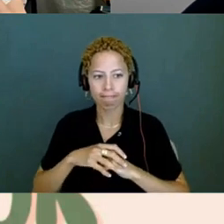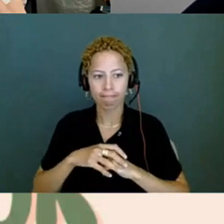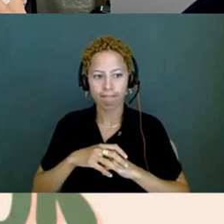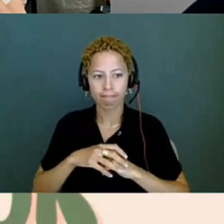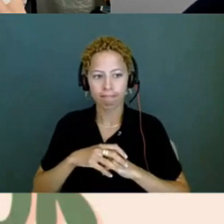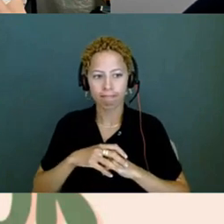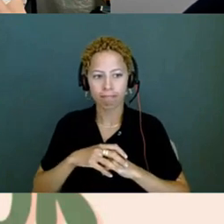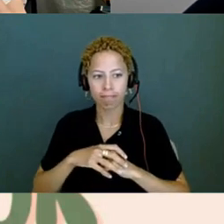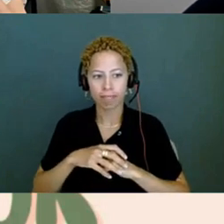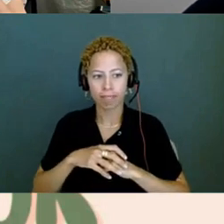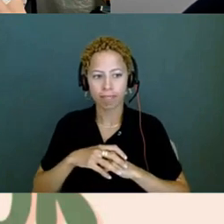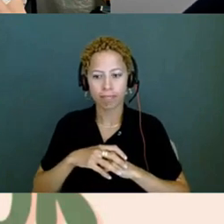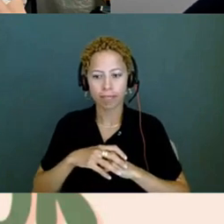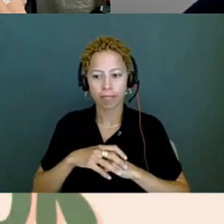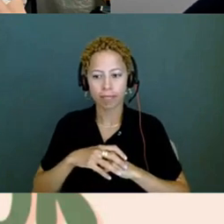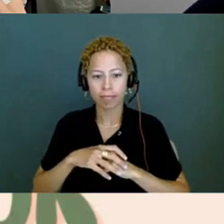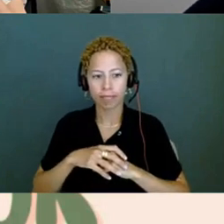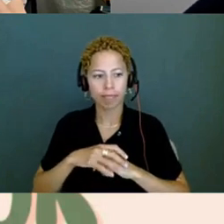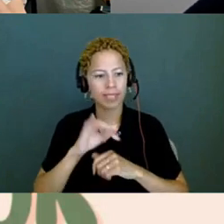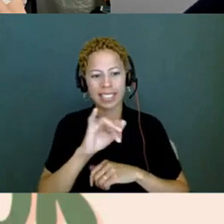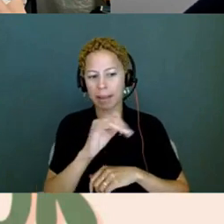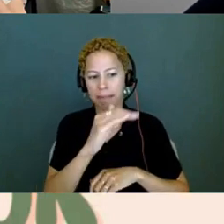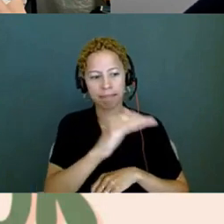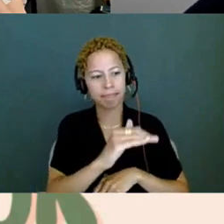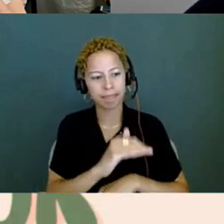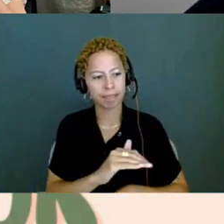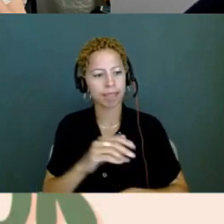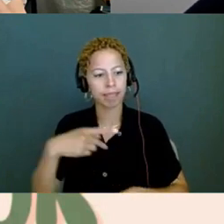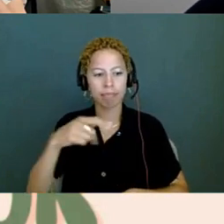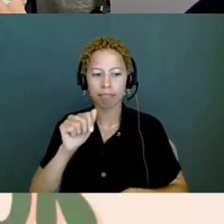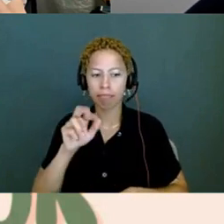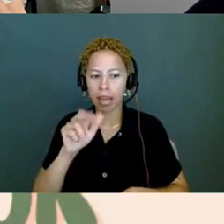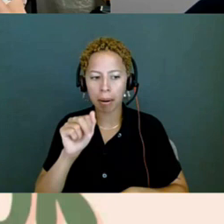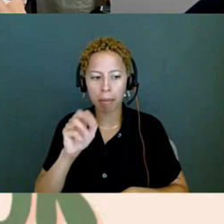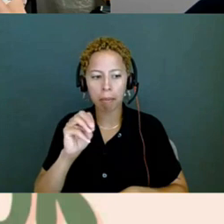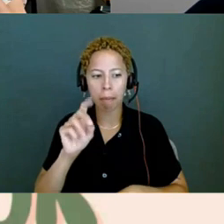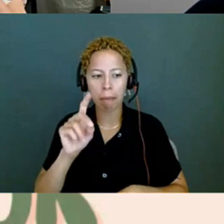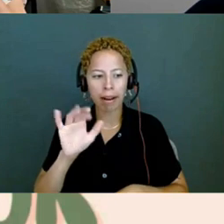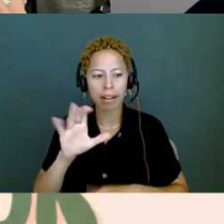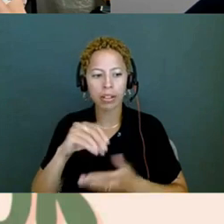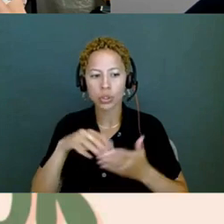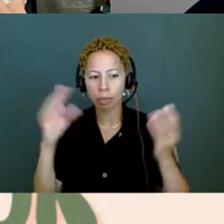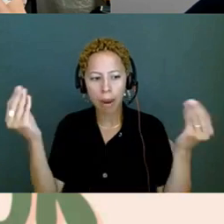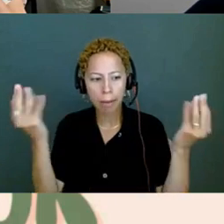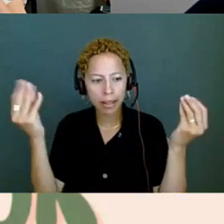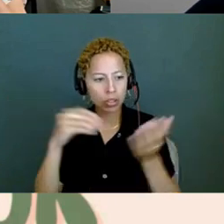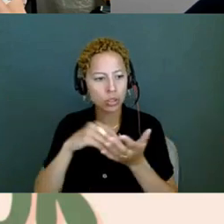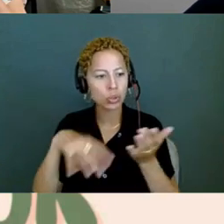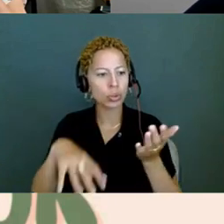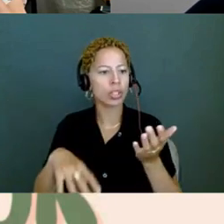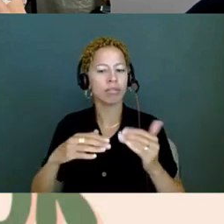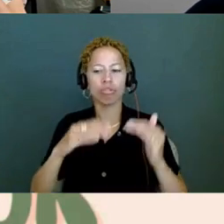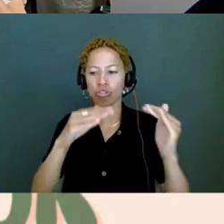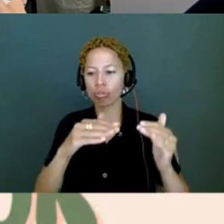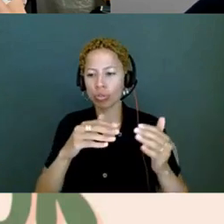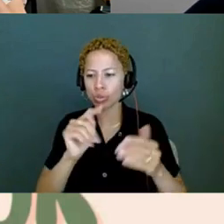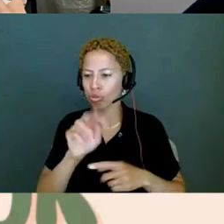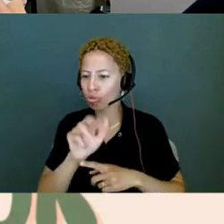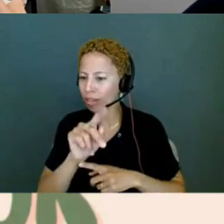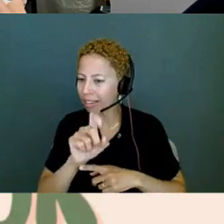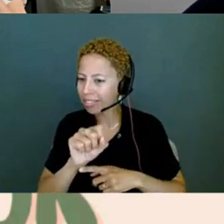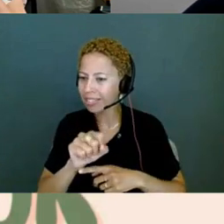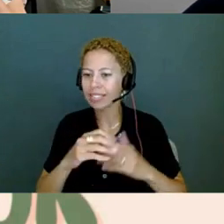And it goes for my other things as well. Paramedic students, trade students that I've taught, Indigenous health